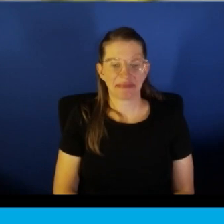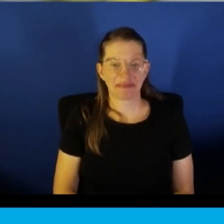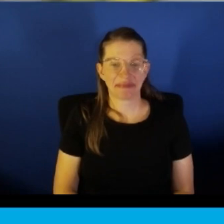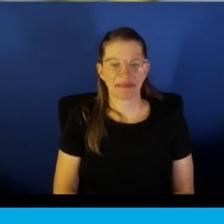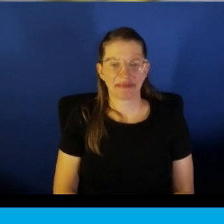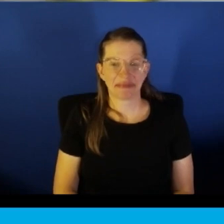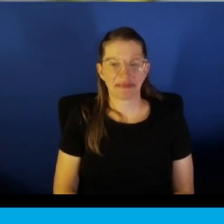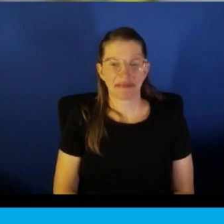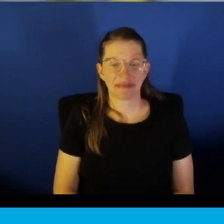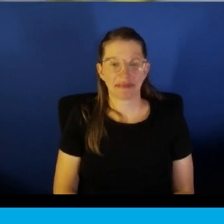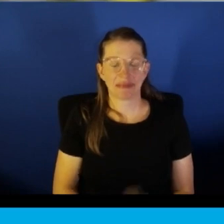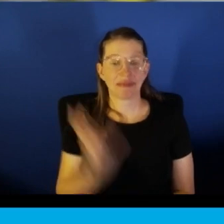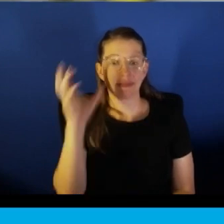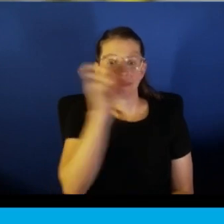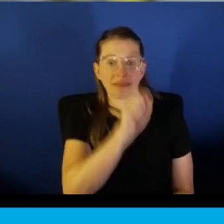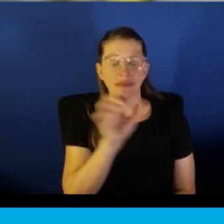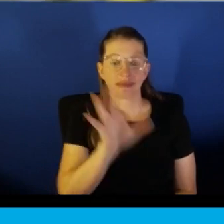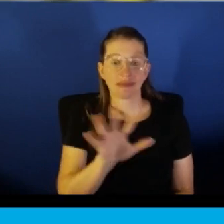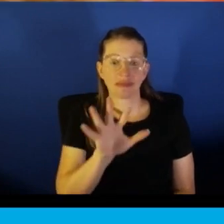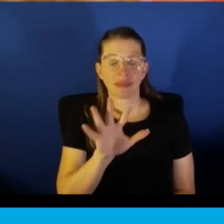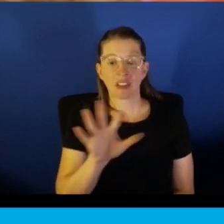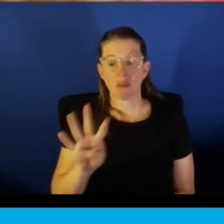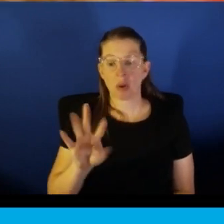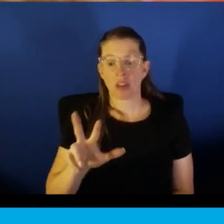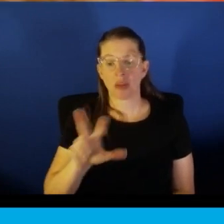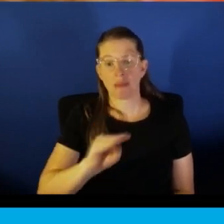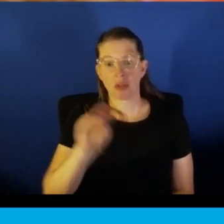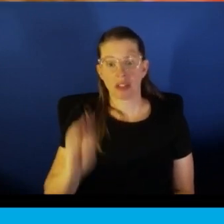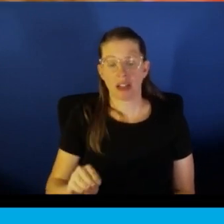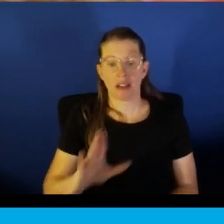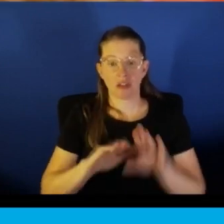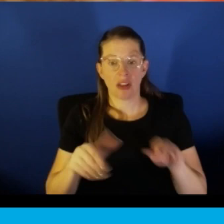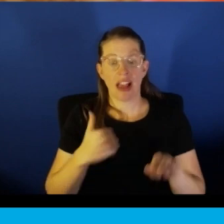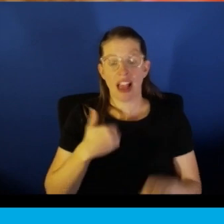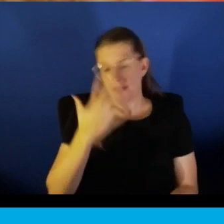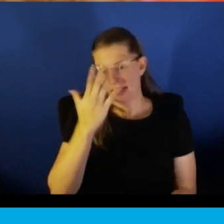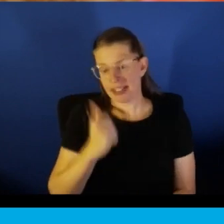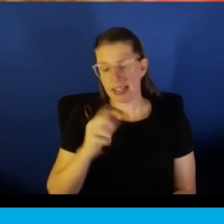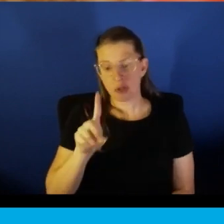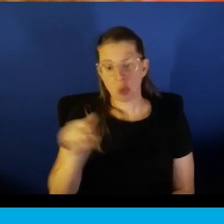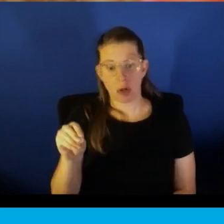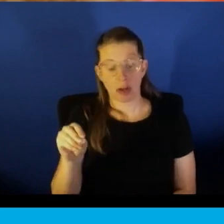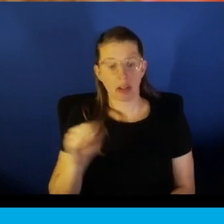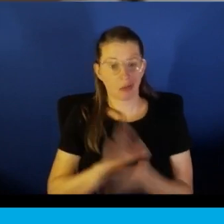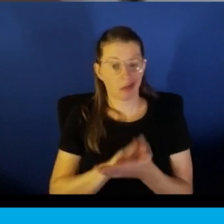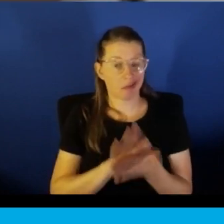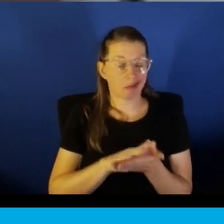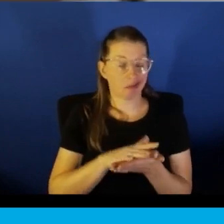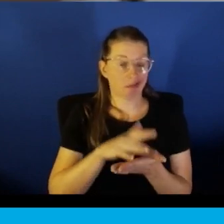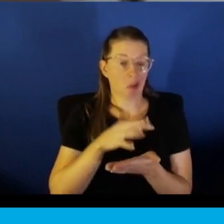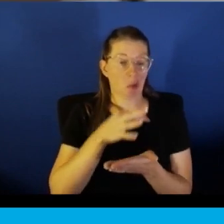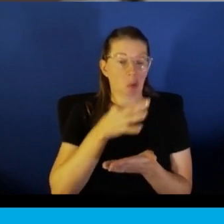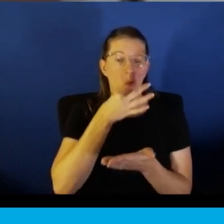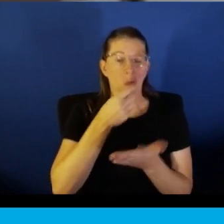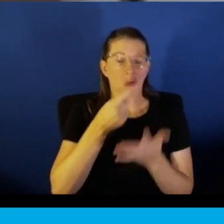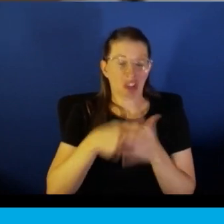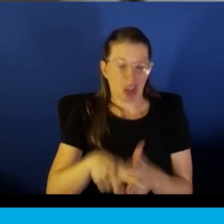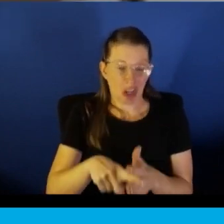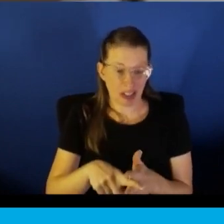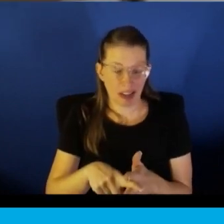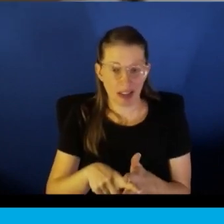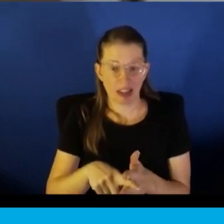It's estimated as many as 43% of children have a sleep disorder. And with school just a few weeks away, how do we get them